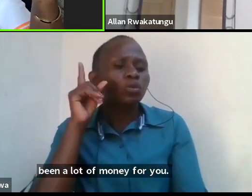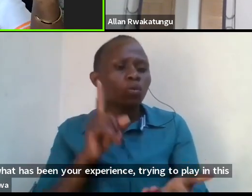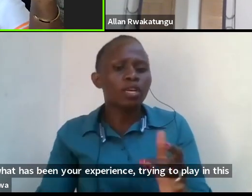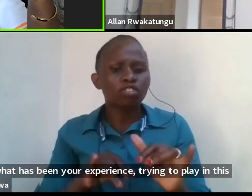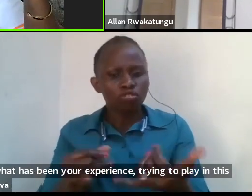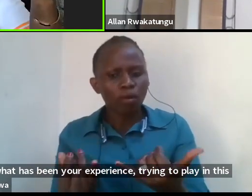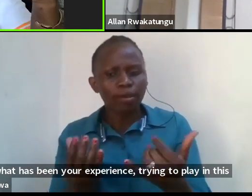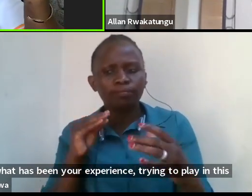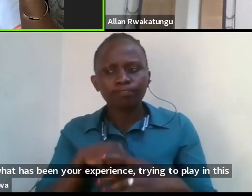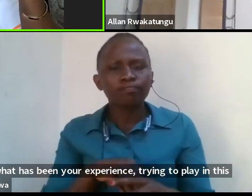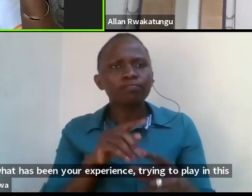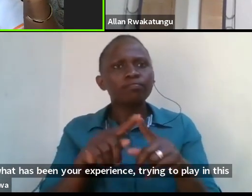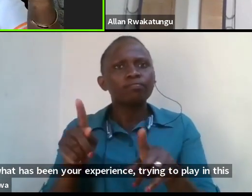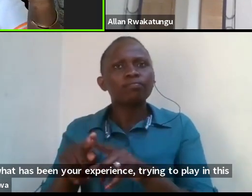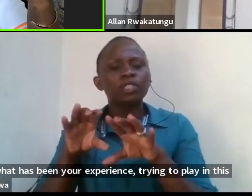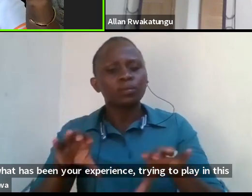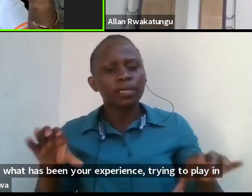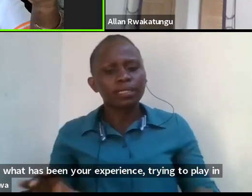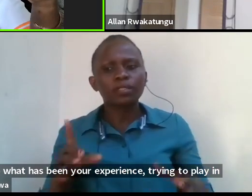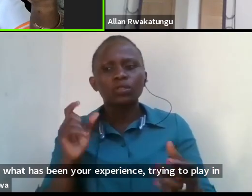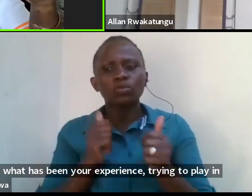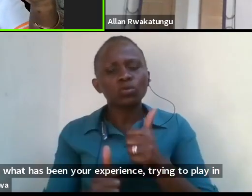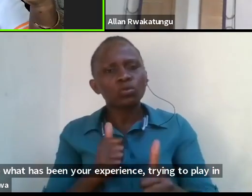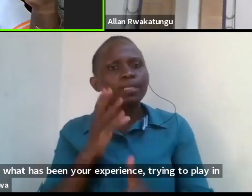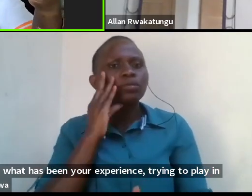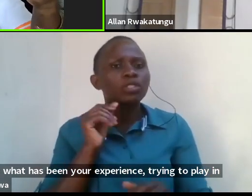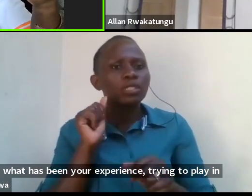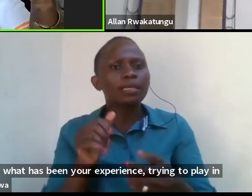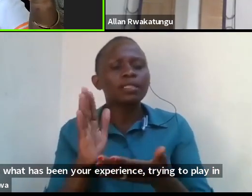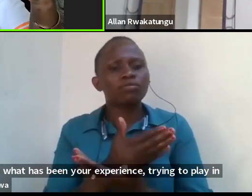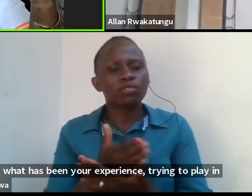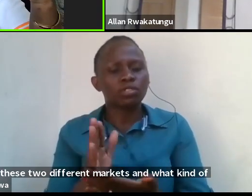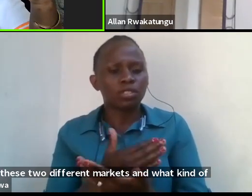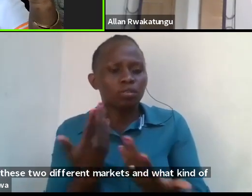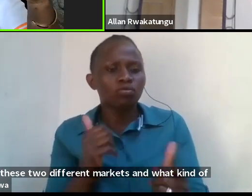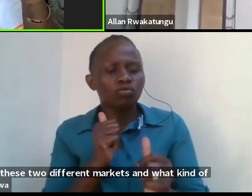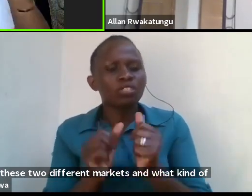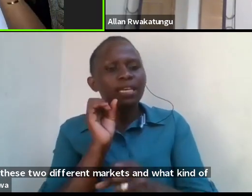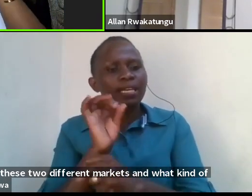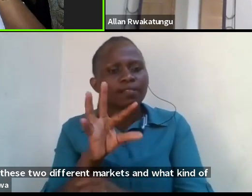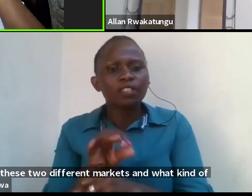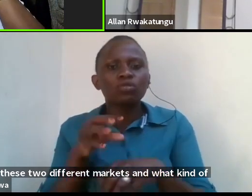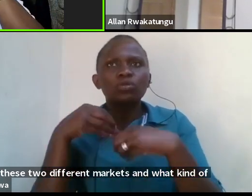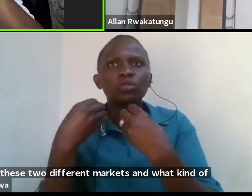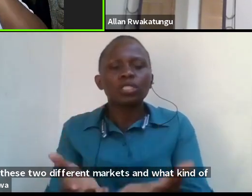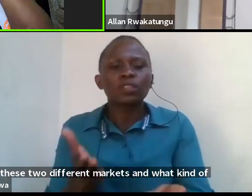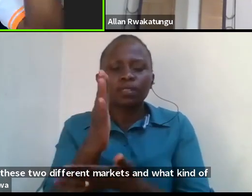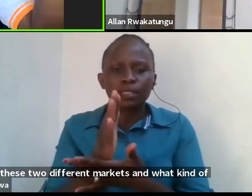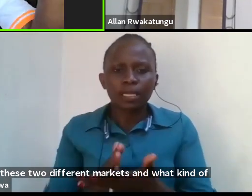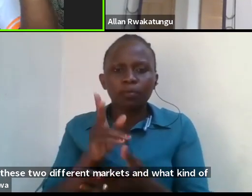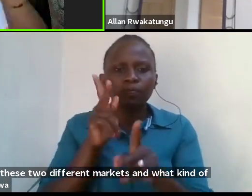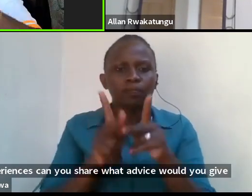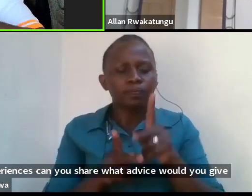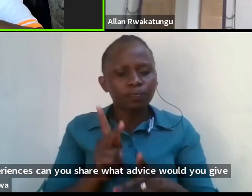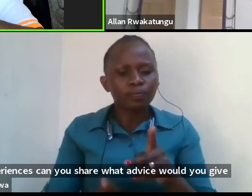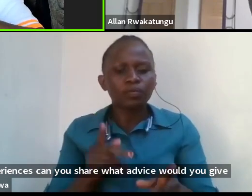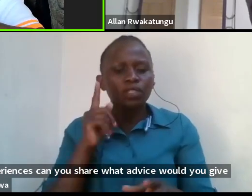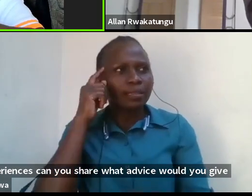two different markets, and what kind of experiences can you share, or advice would you give some of the participants who are contemplating which direction to